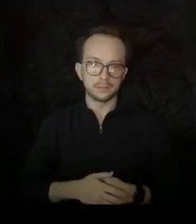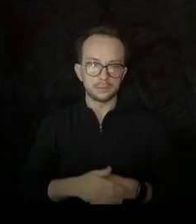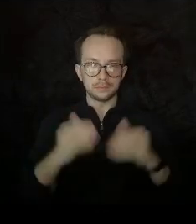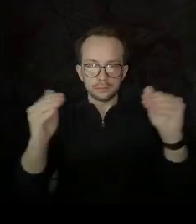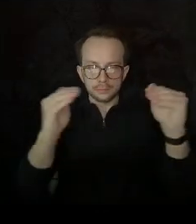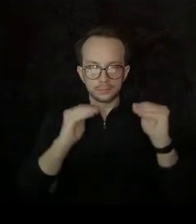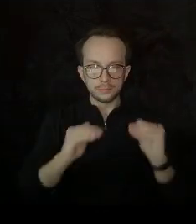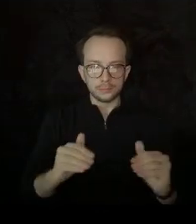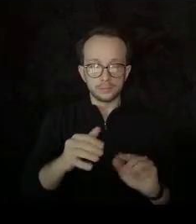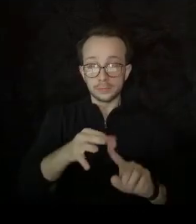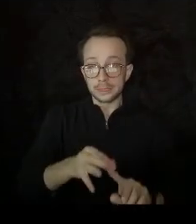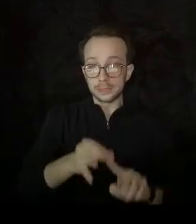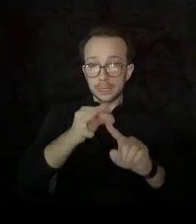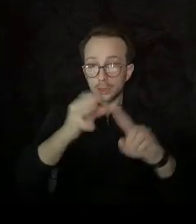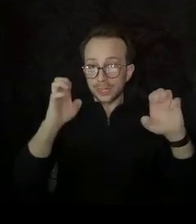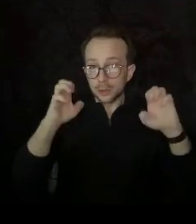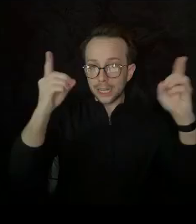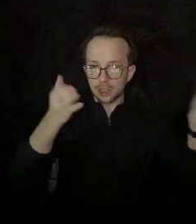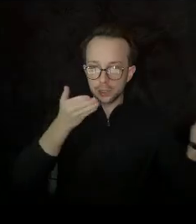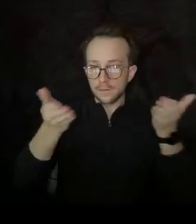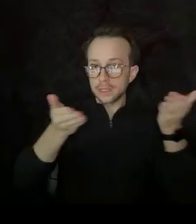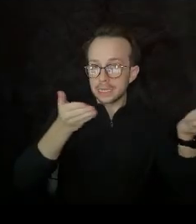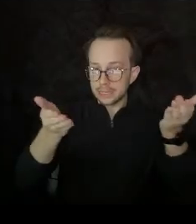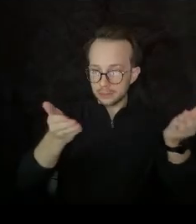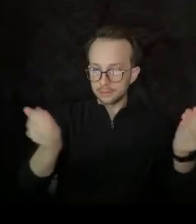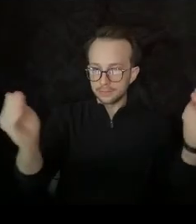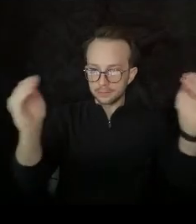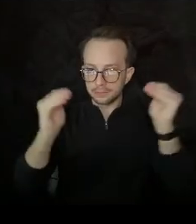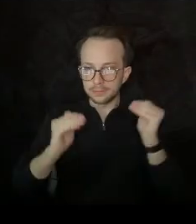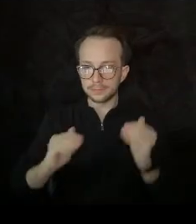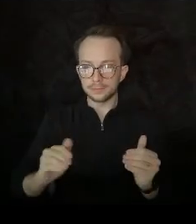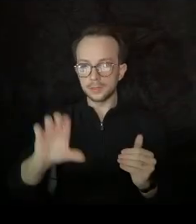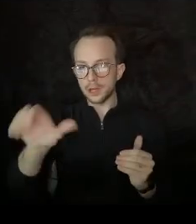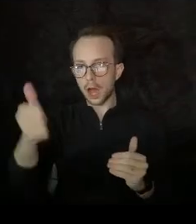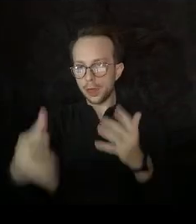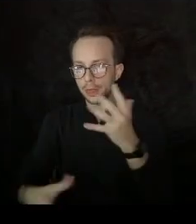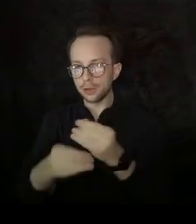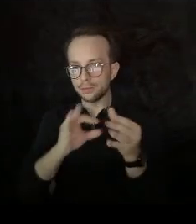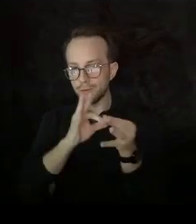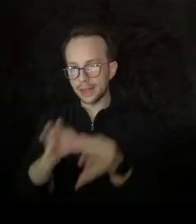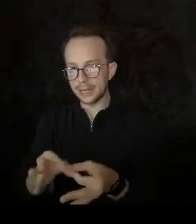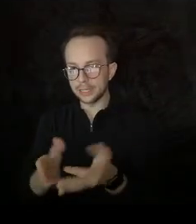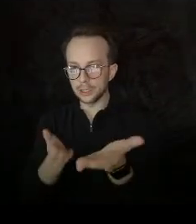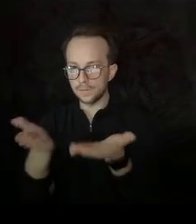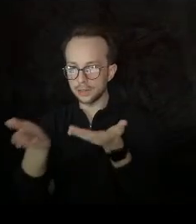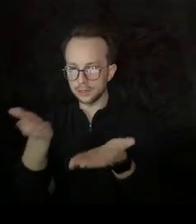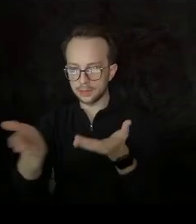the special education services, and the related services.